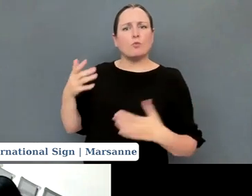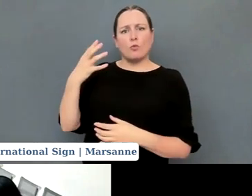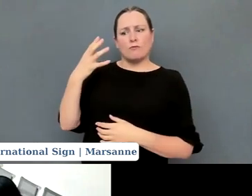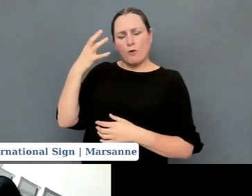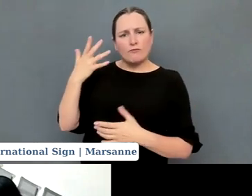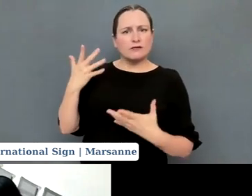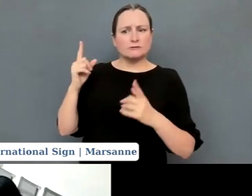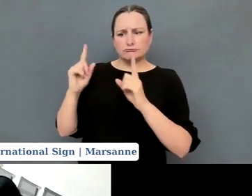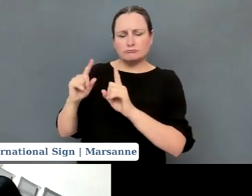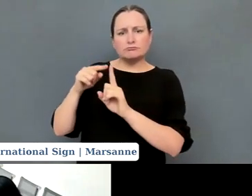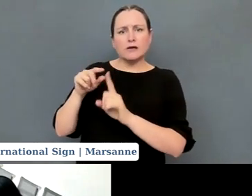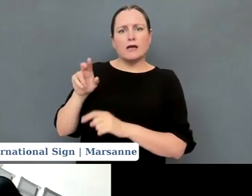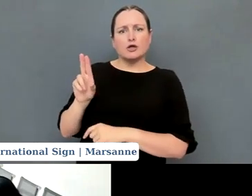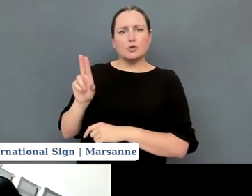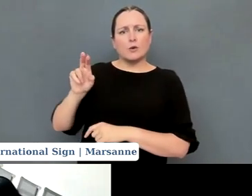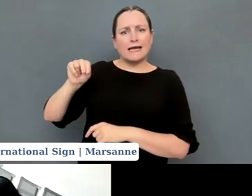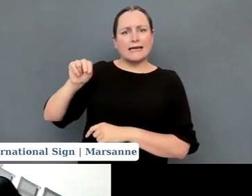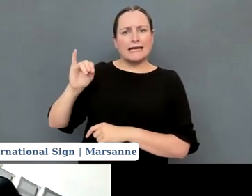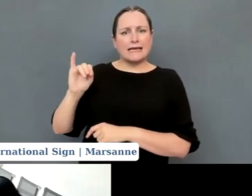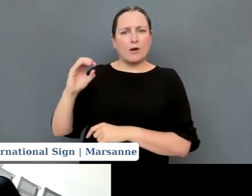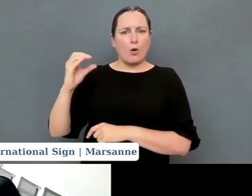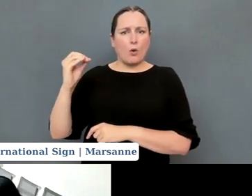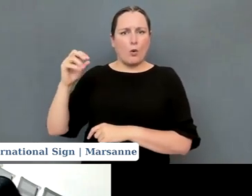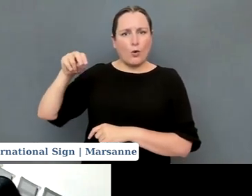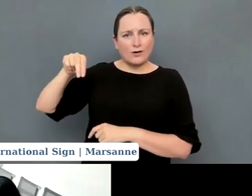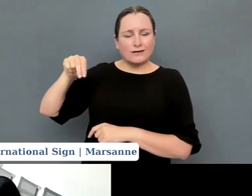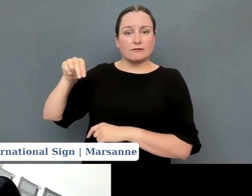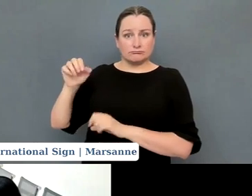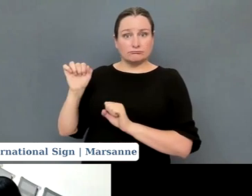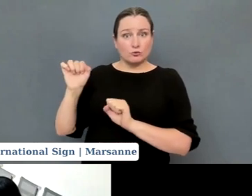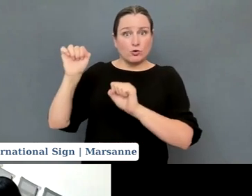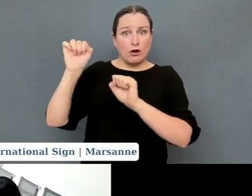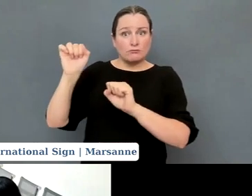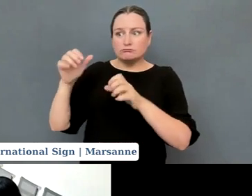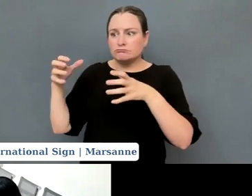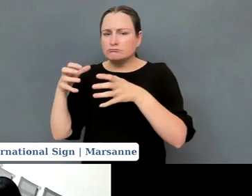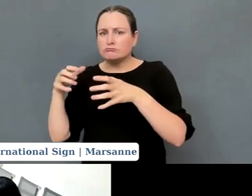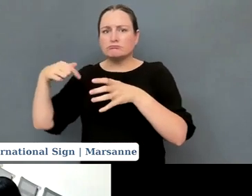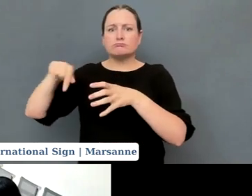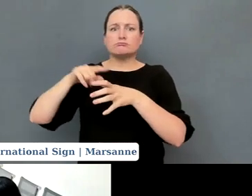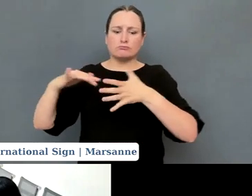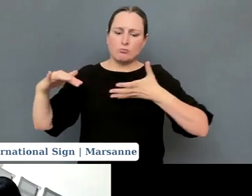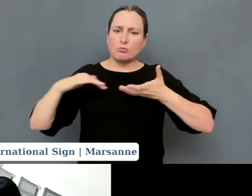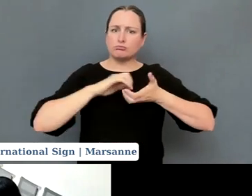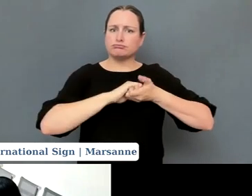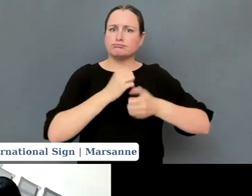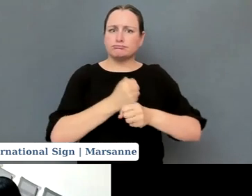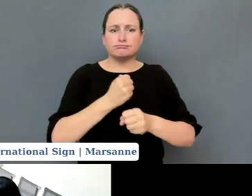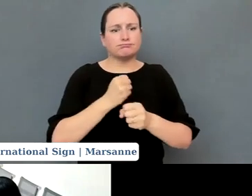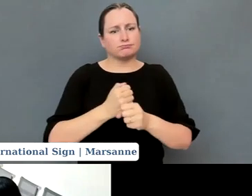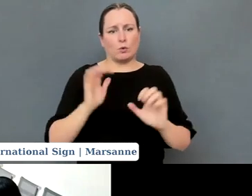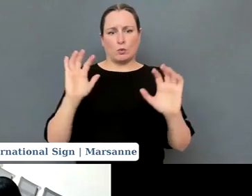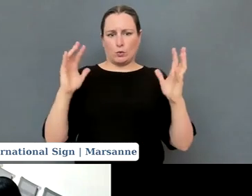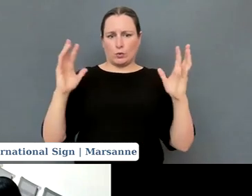point for other regions. And also just for knowledge sharing, so the Irish Aid project